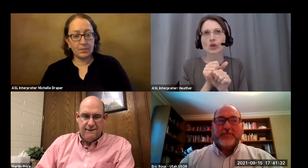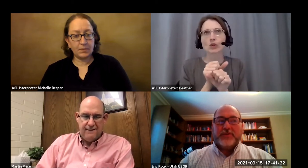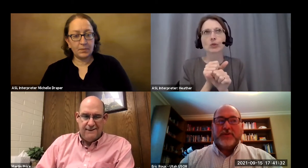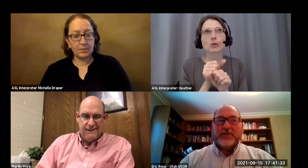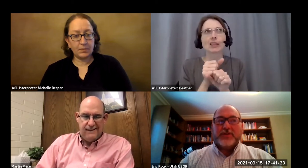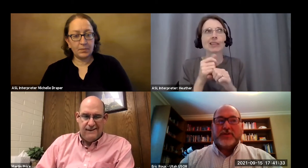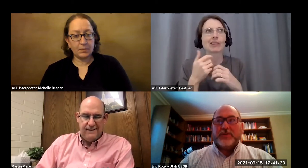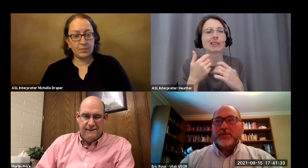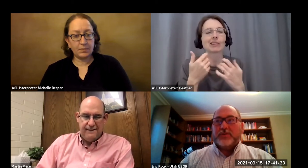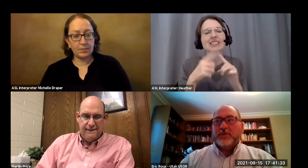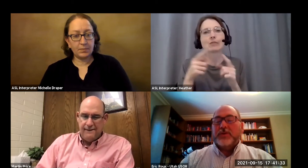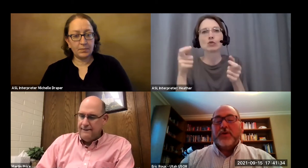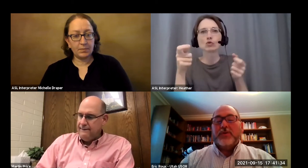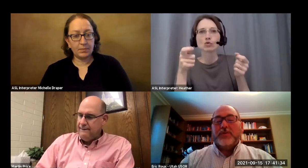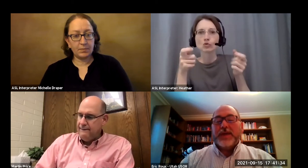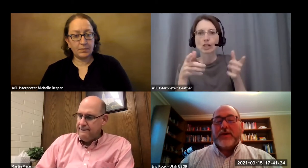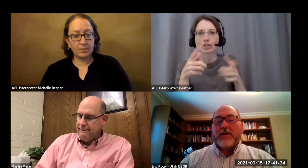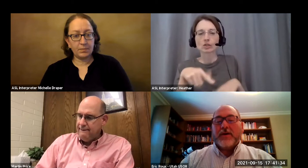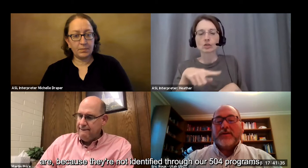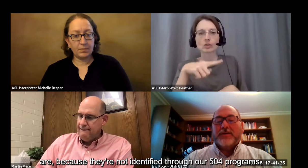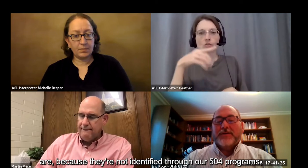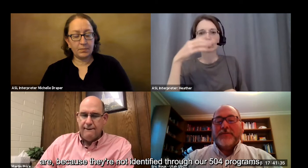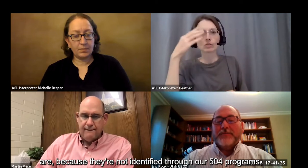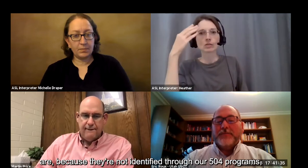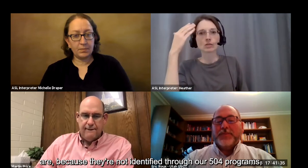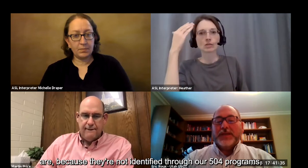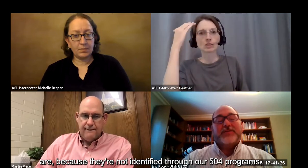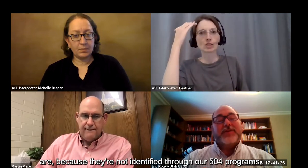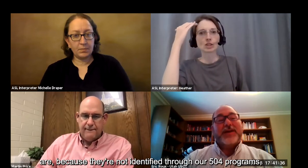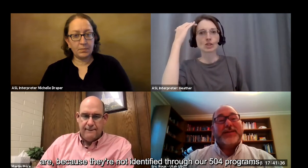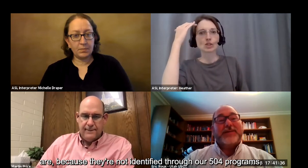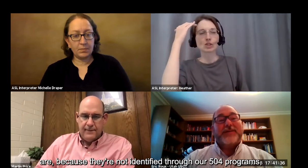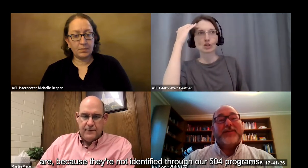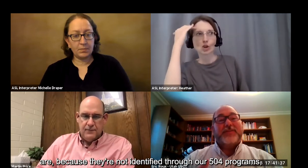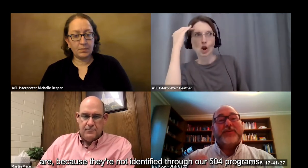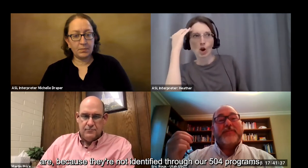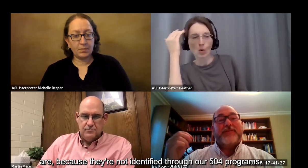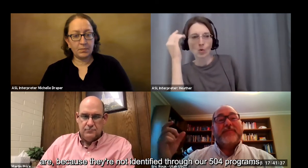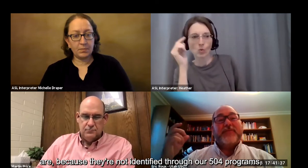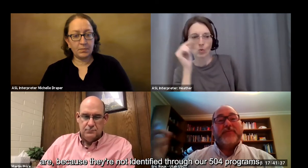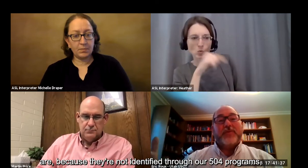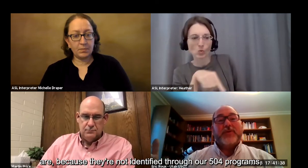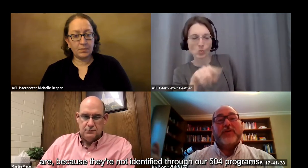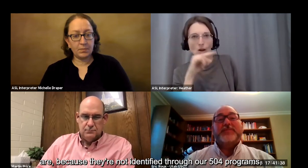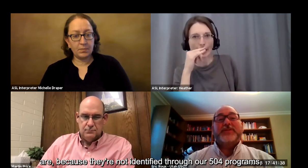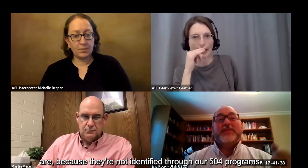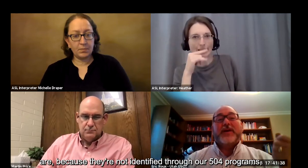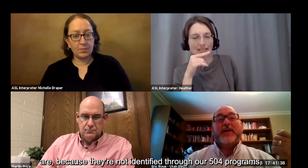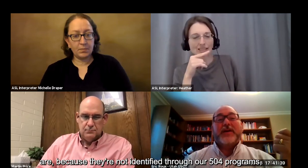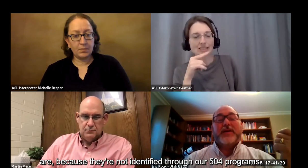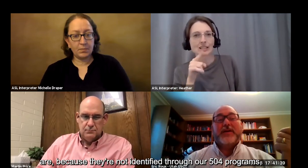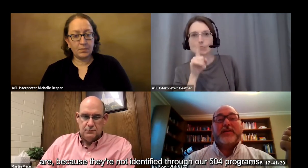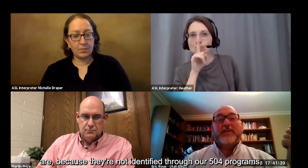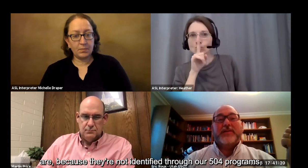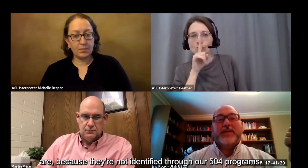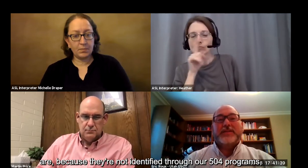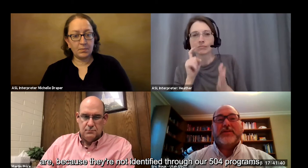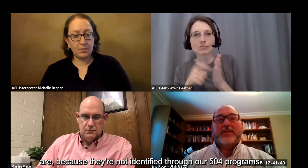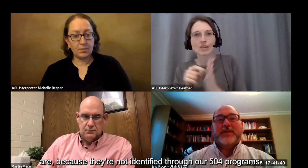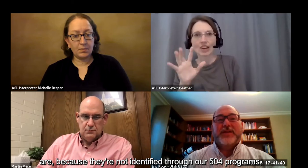probably the different directors who know who they are, because they're not identified through our 504 programs. They're